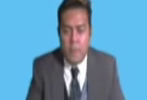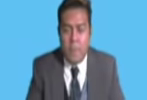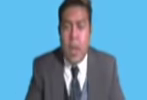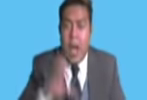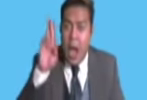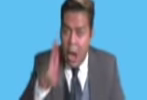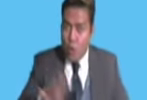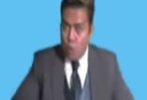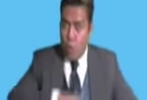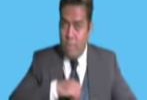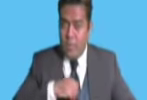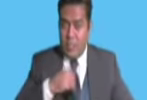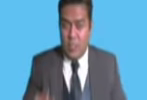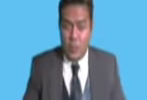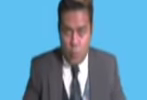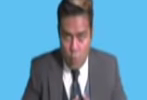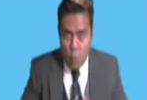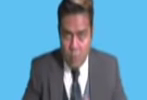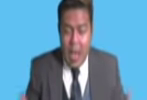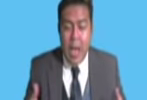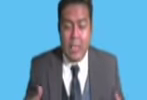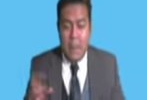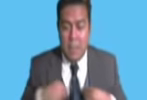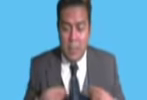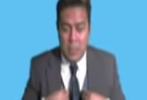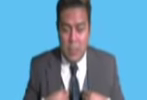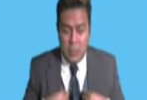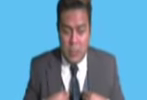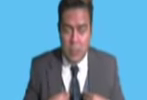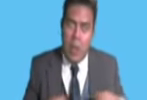Are you confident enough to open a business?